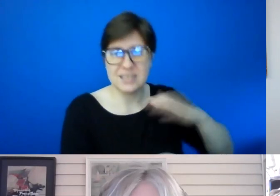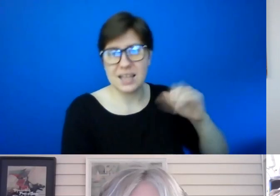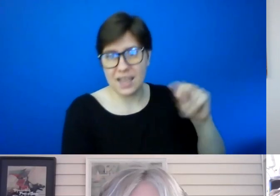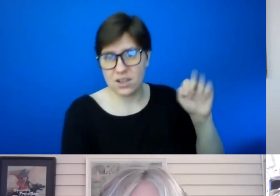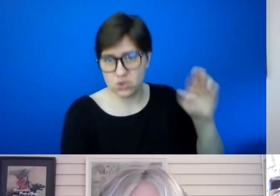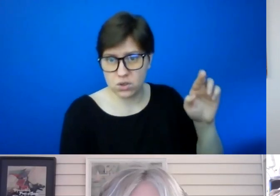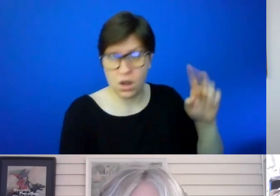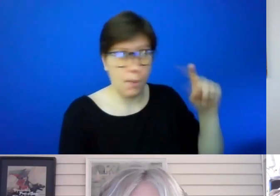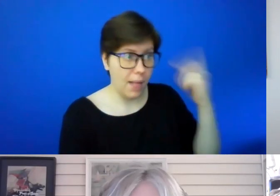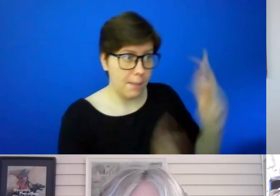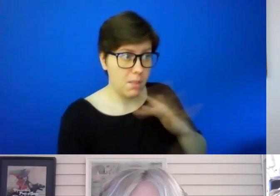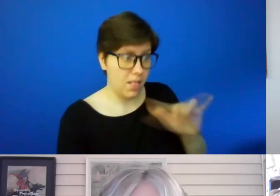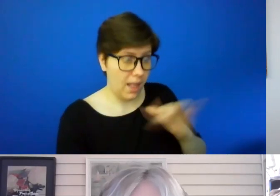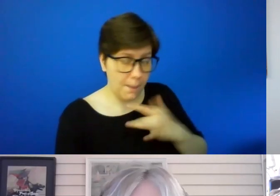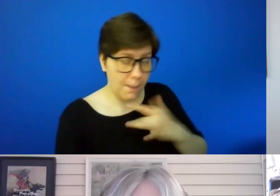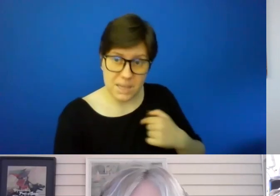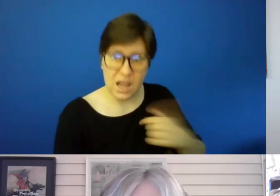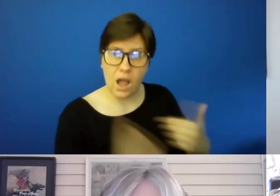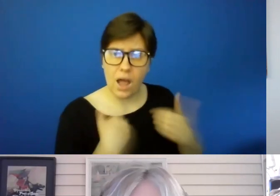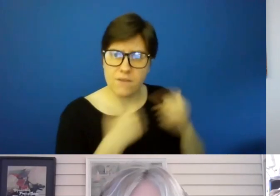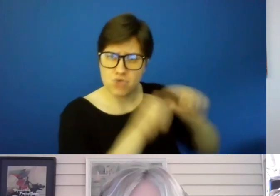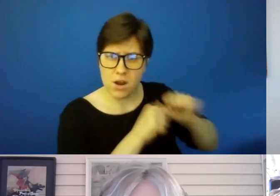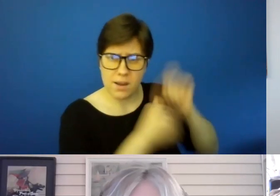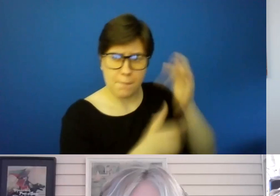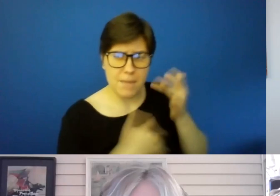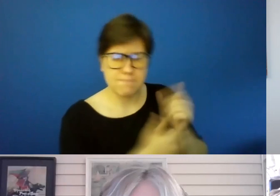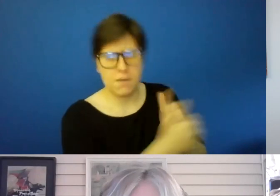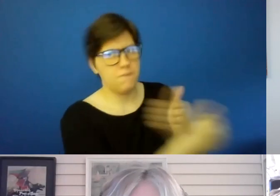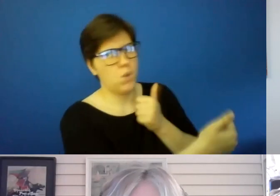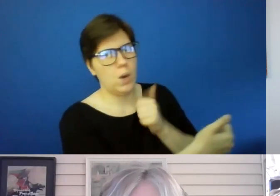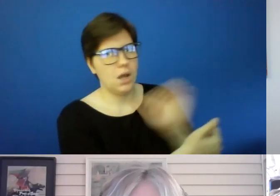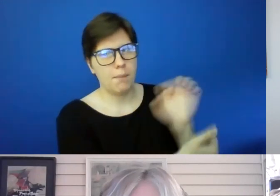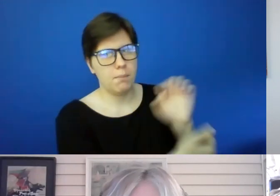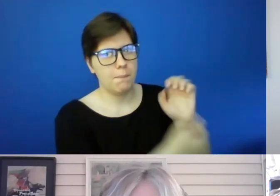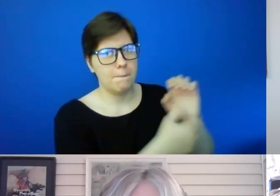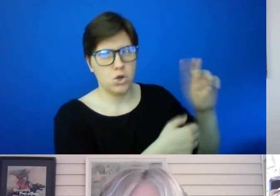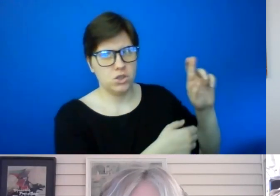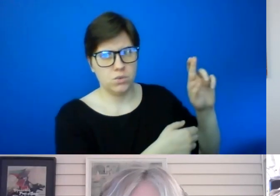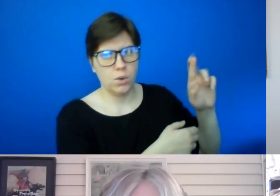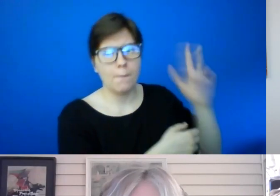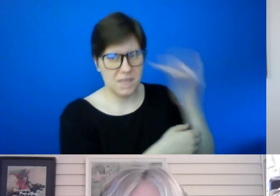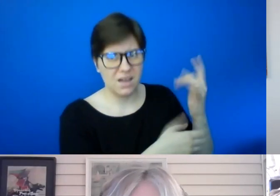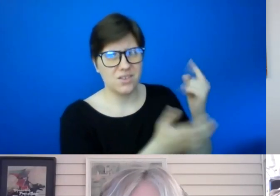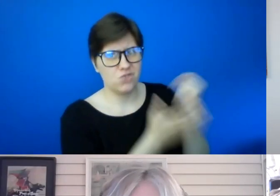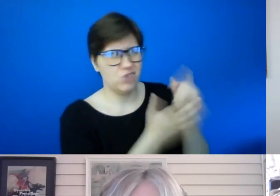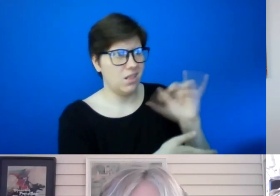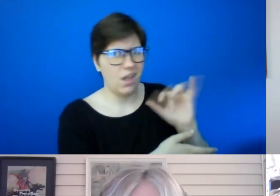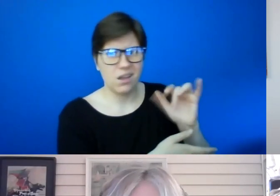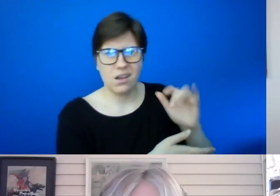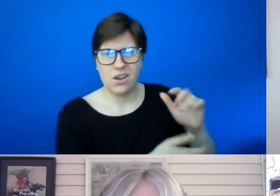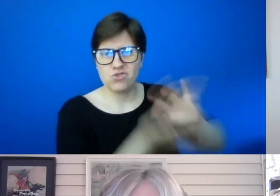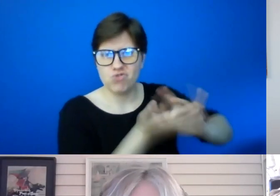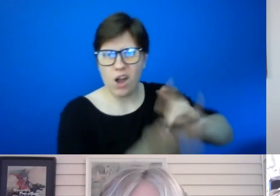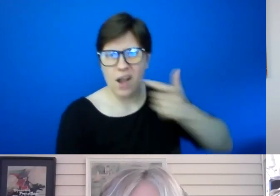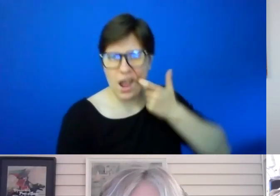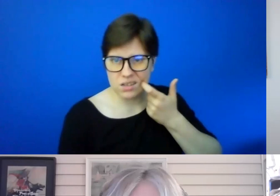Black people like me with chronic pain avoid the emergency room because we're treated like drug addicts. Black